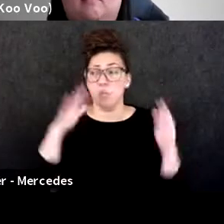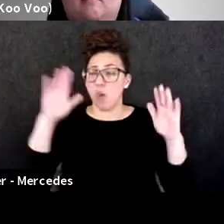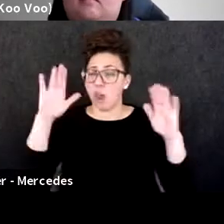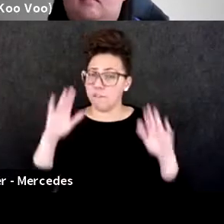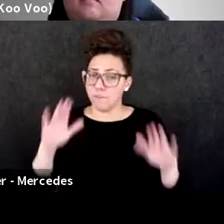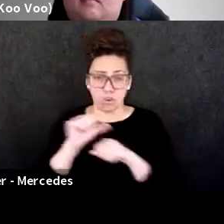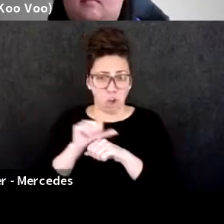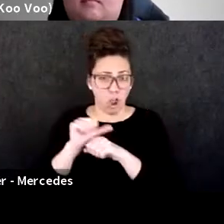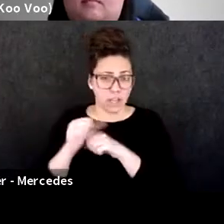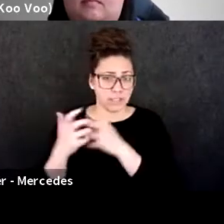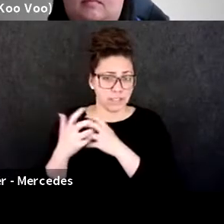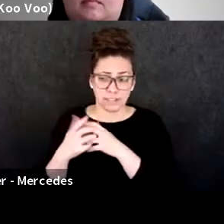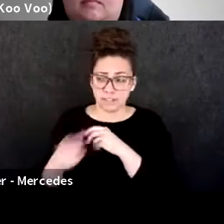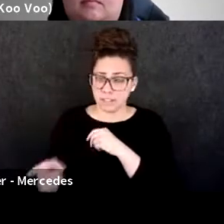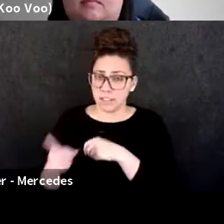some incredible folks.